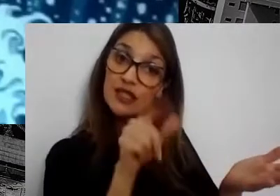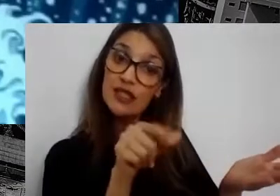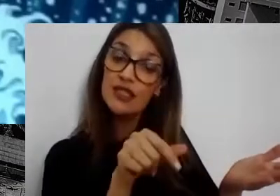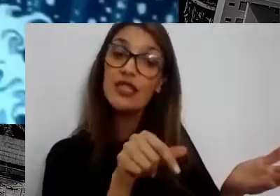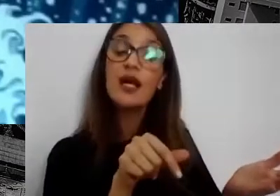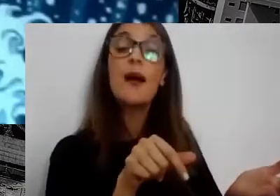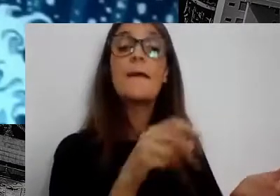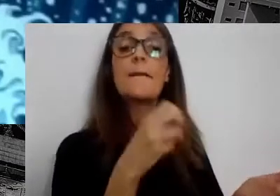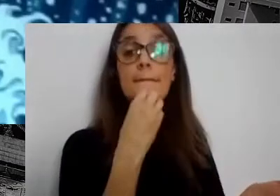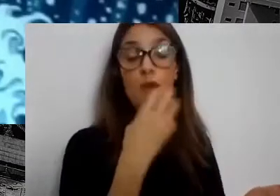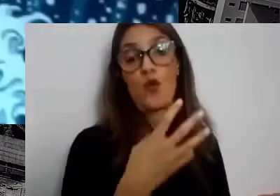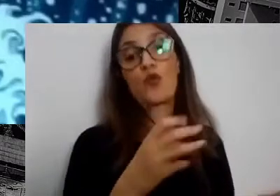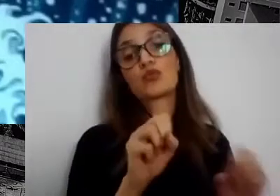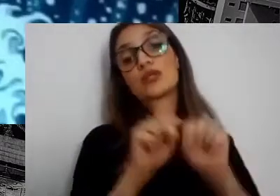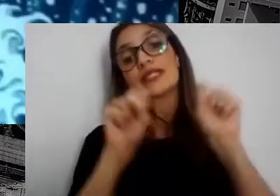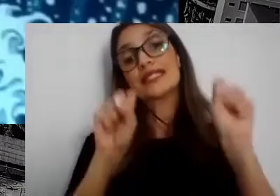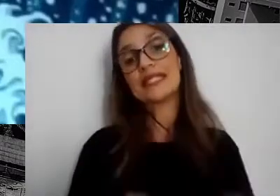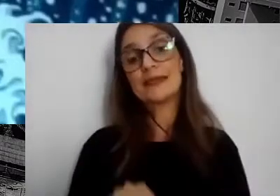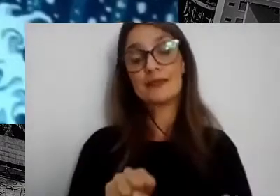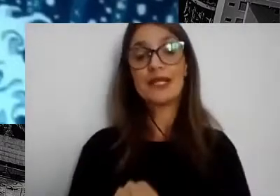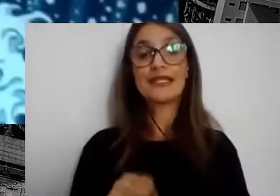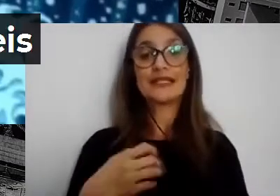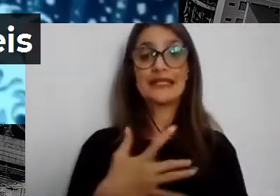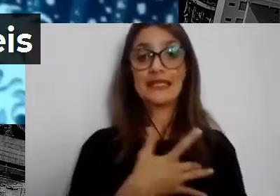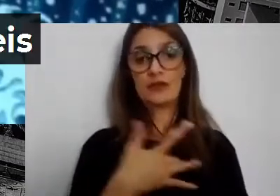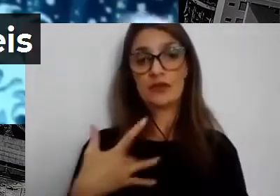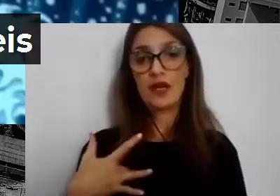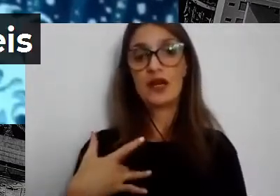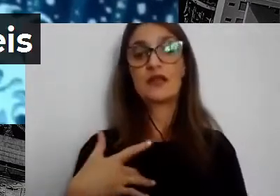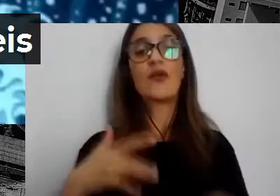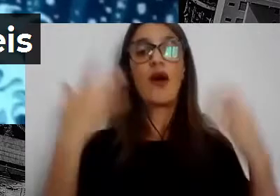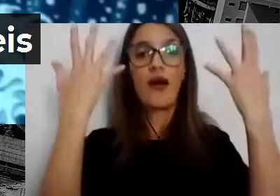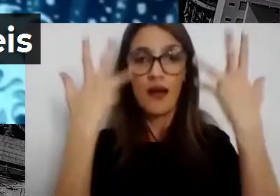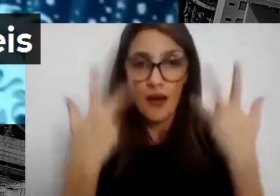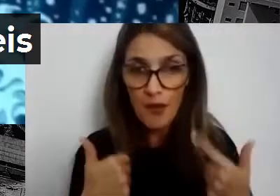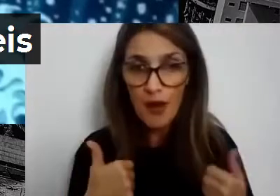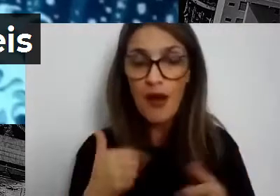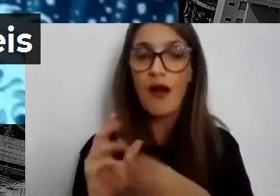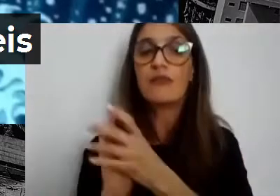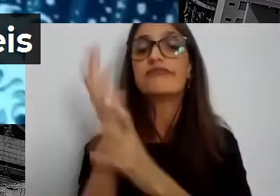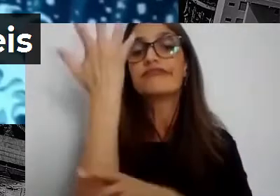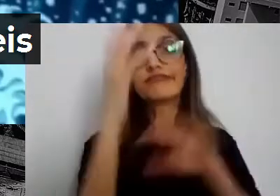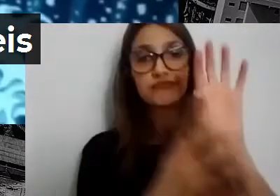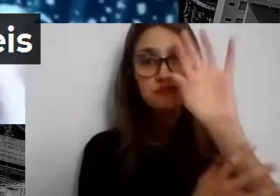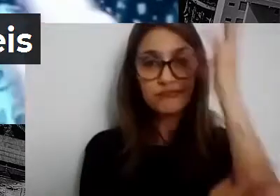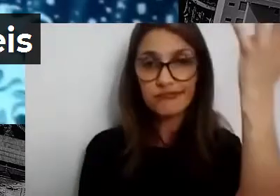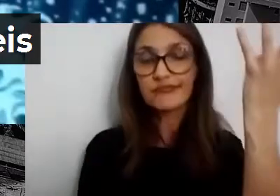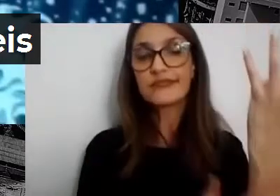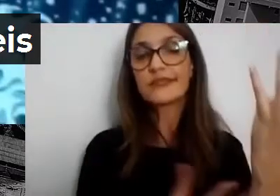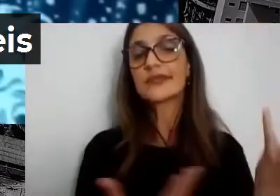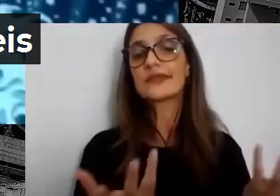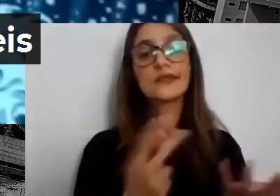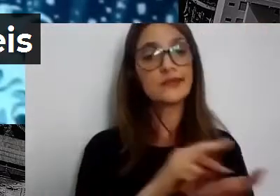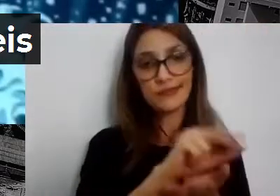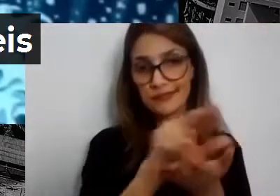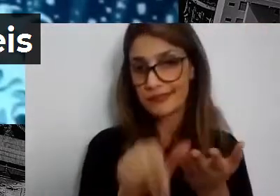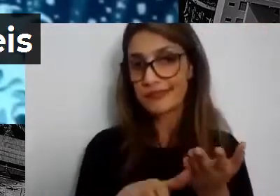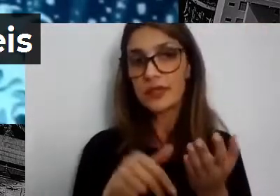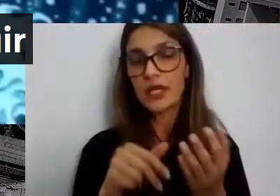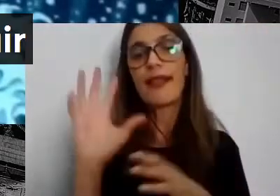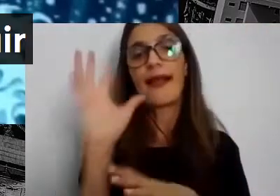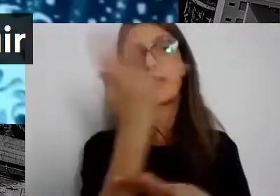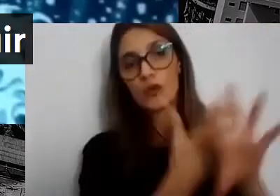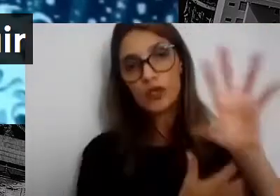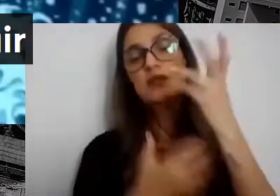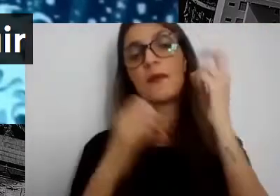animal flora and fauna can then flourish. So, those two investments are not comparable because the scope of services are